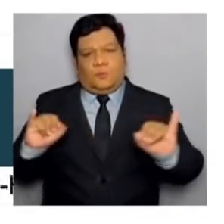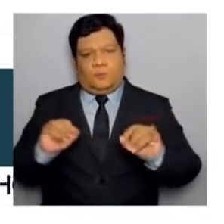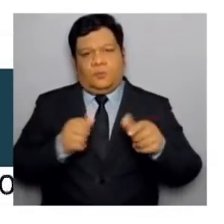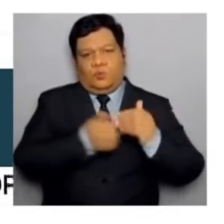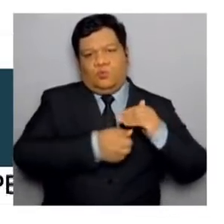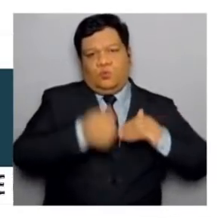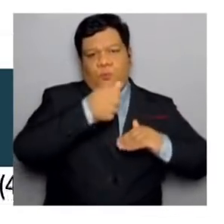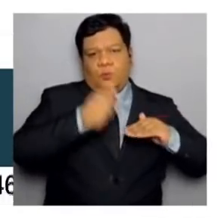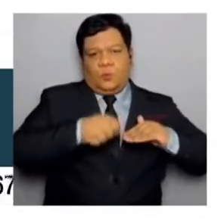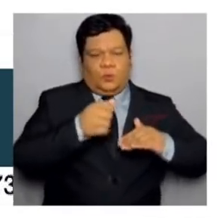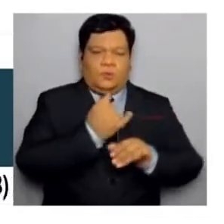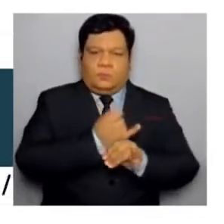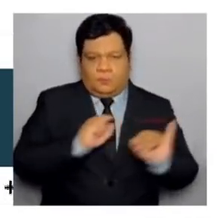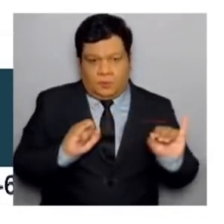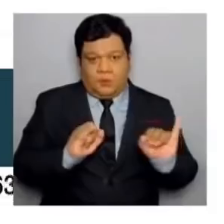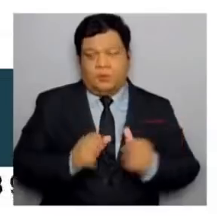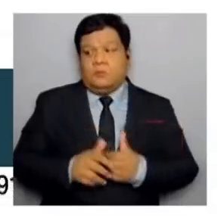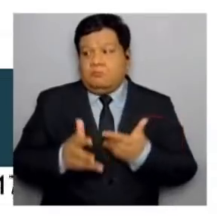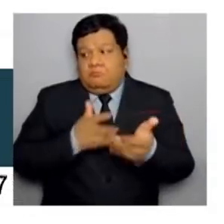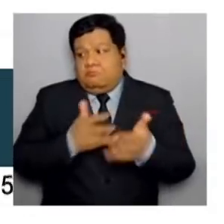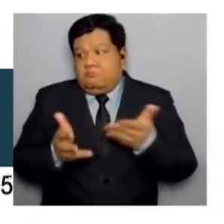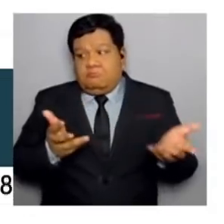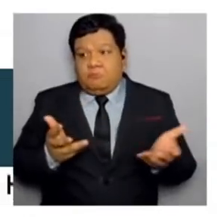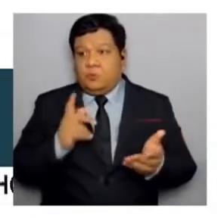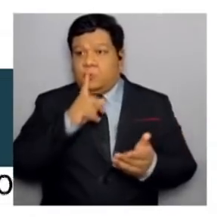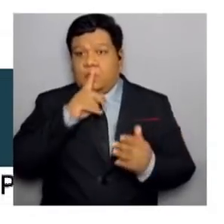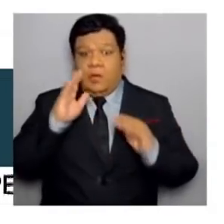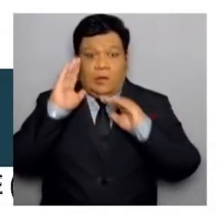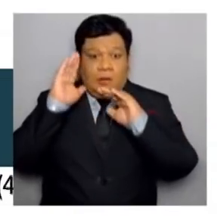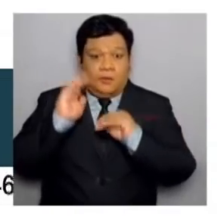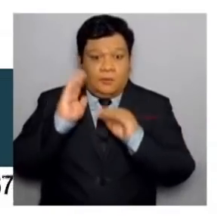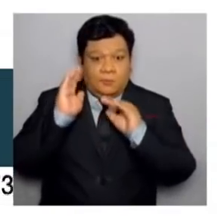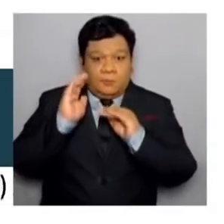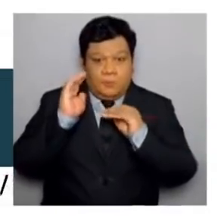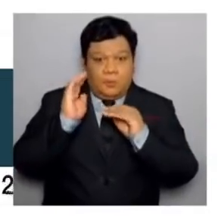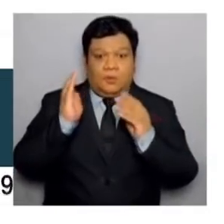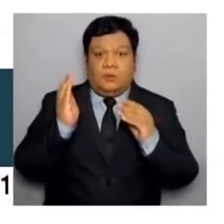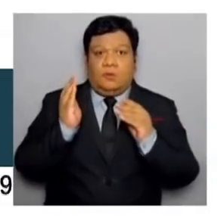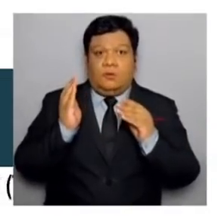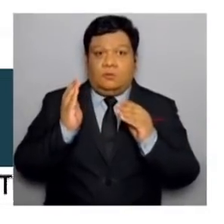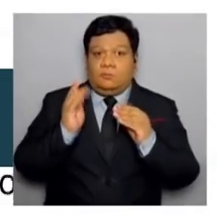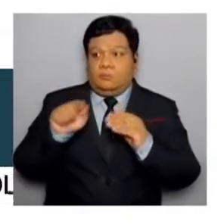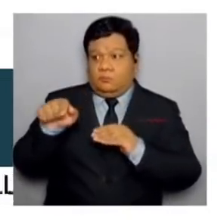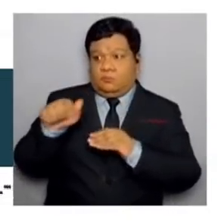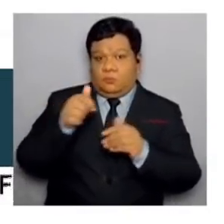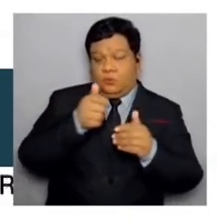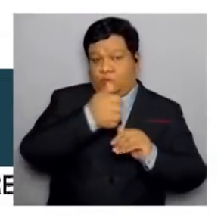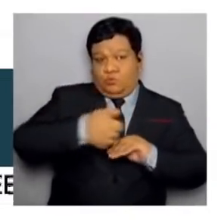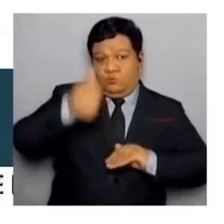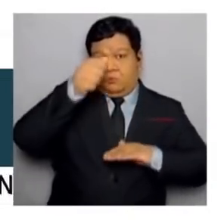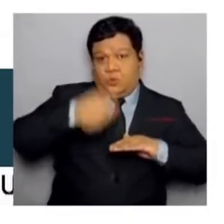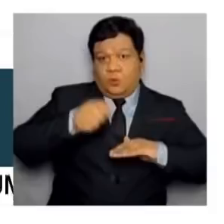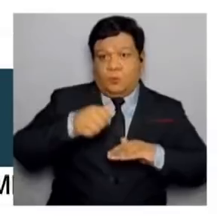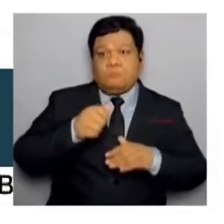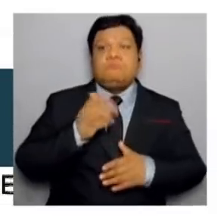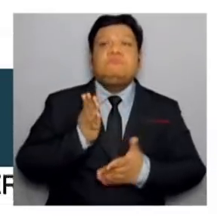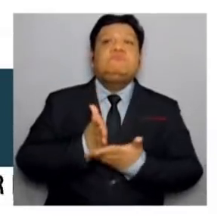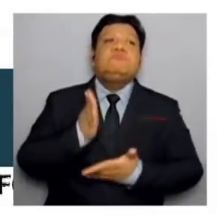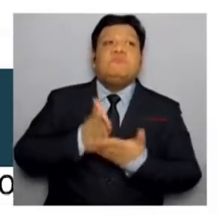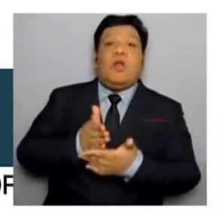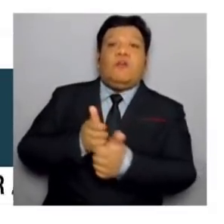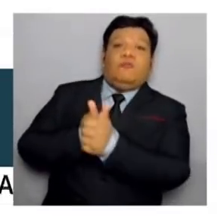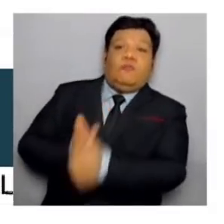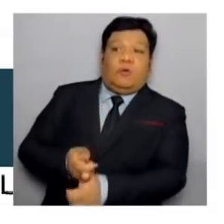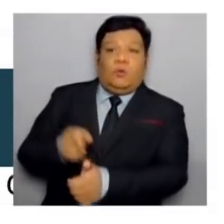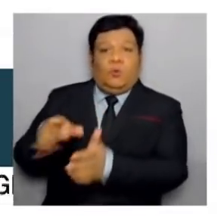So, in any way, we don't expect the Supreme Court to just blindly follow the ruling of